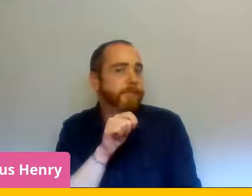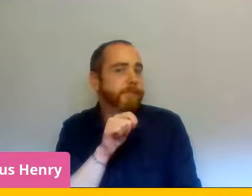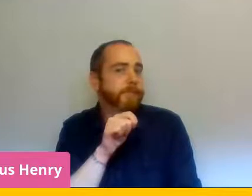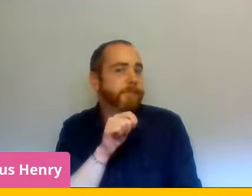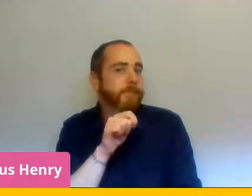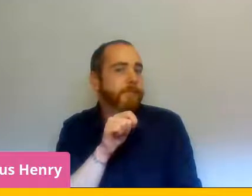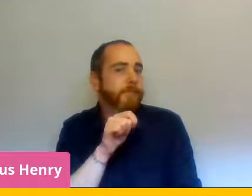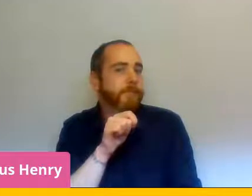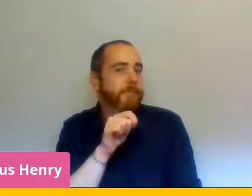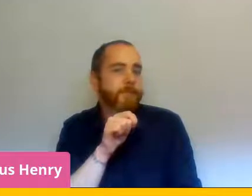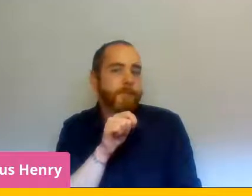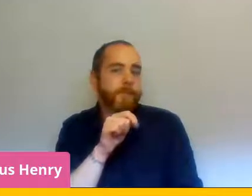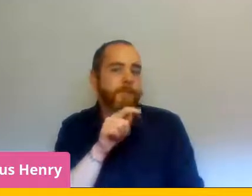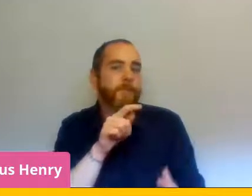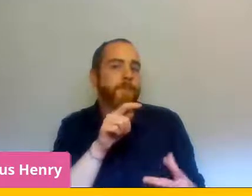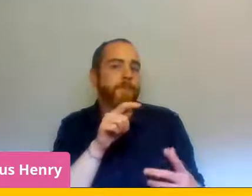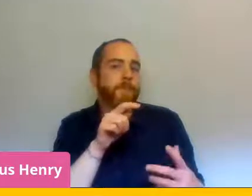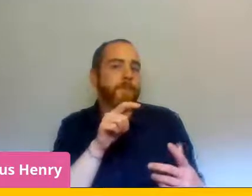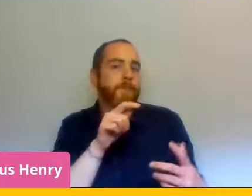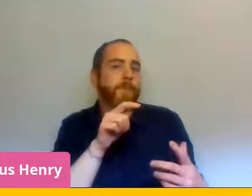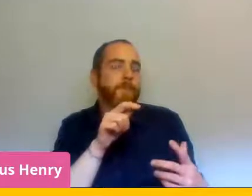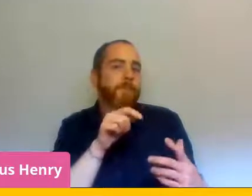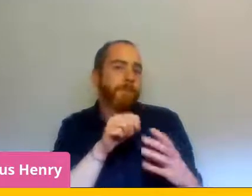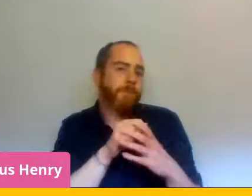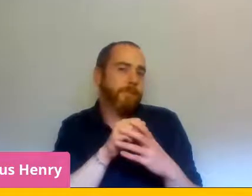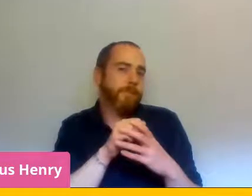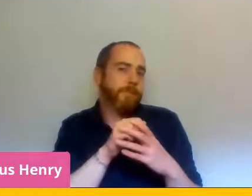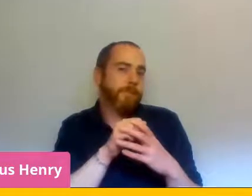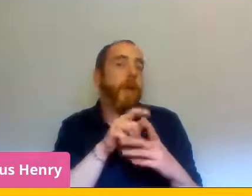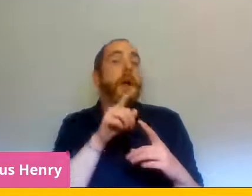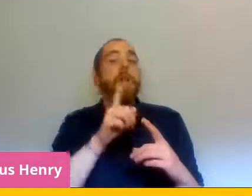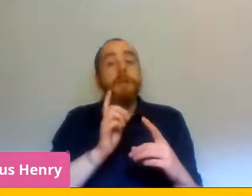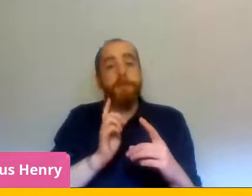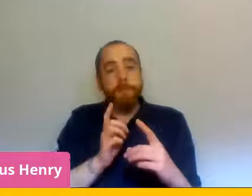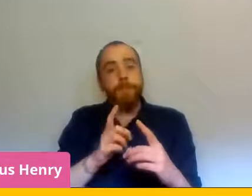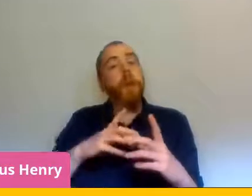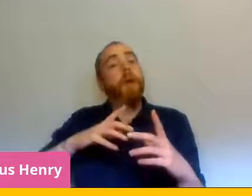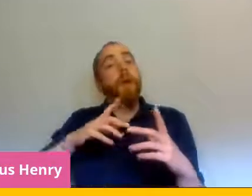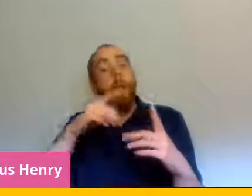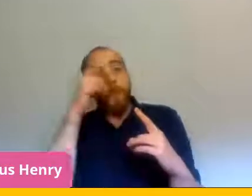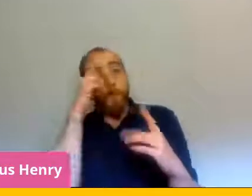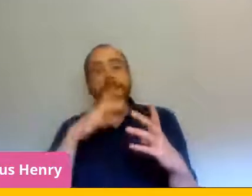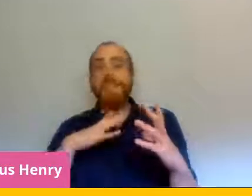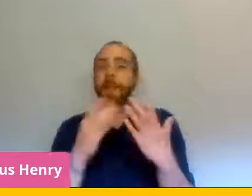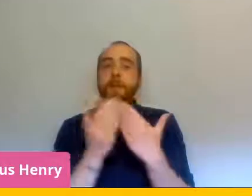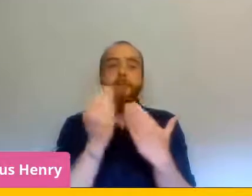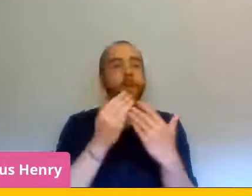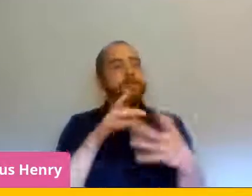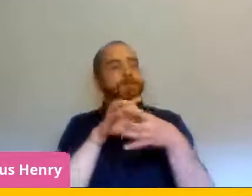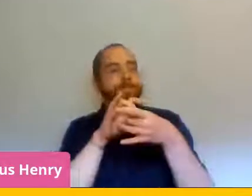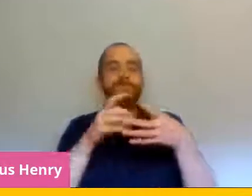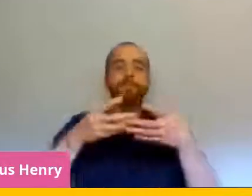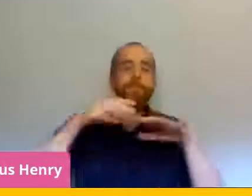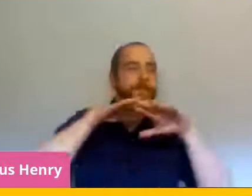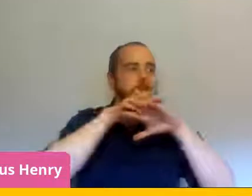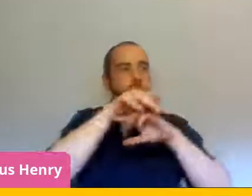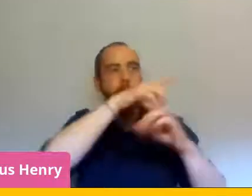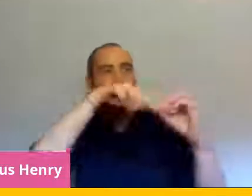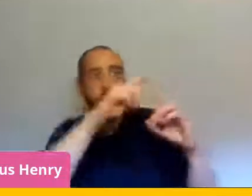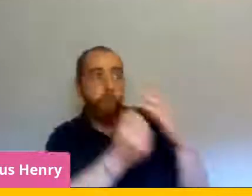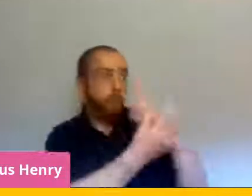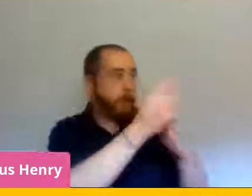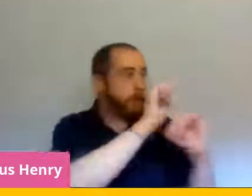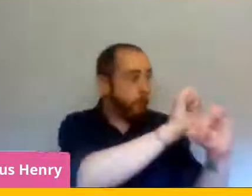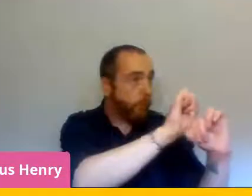at my university, we've been told we can't have a collective grievance. So I think maybe we need more knowledge of what different people are doing in different branches to move on and go